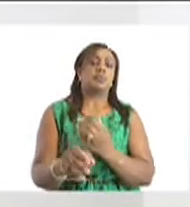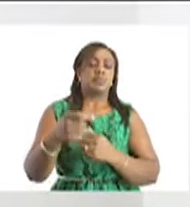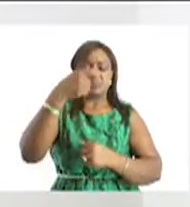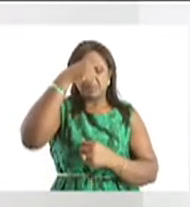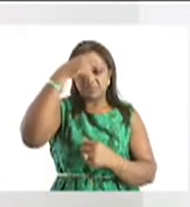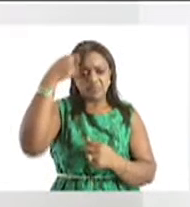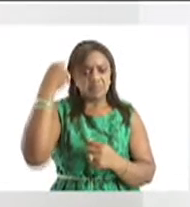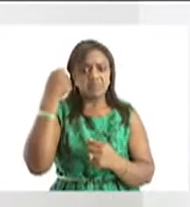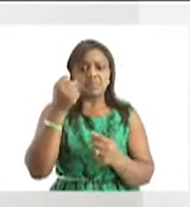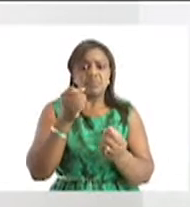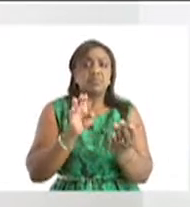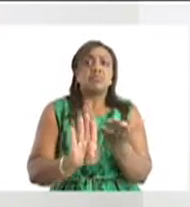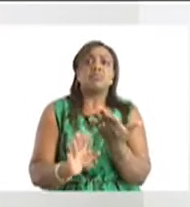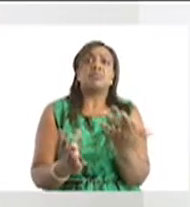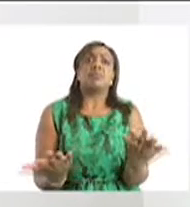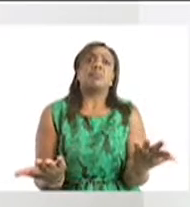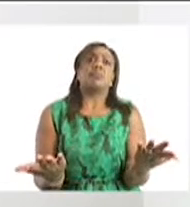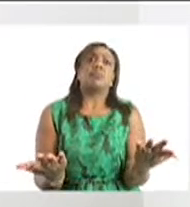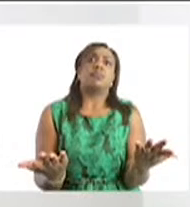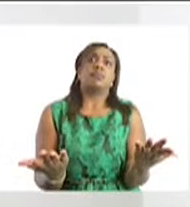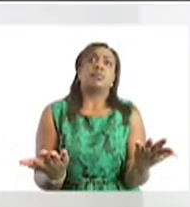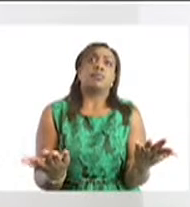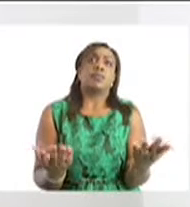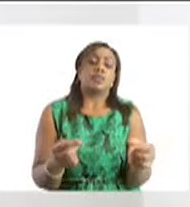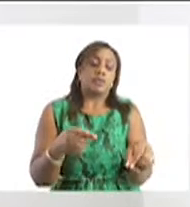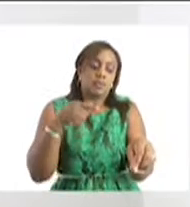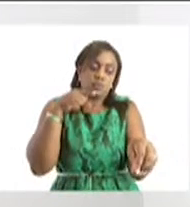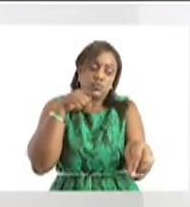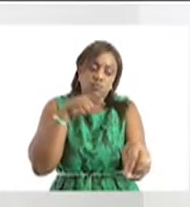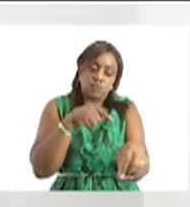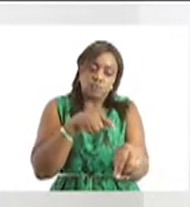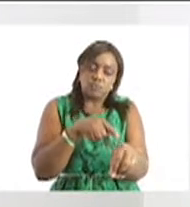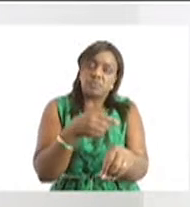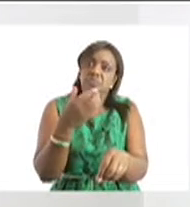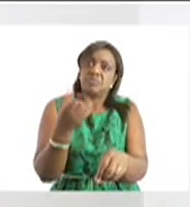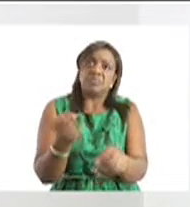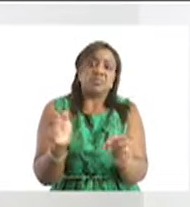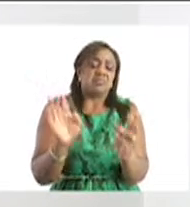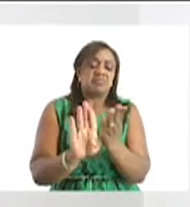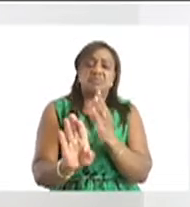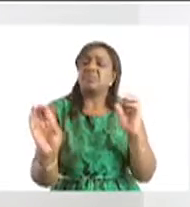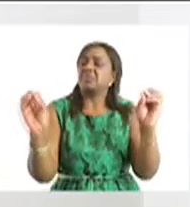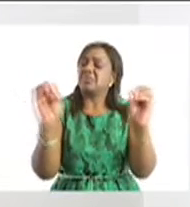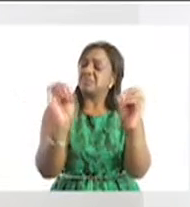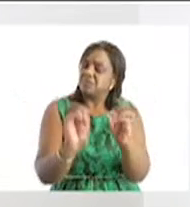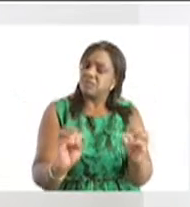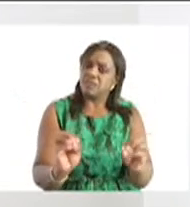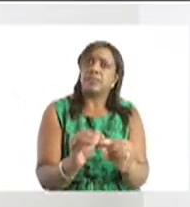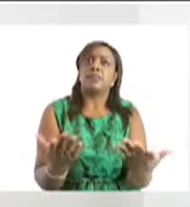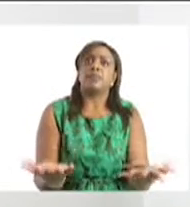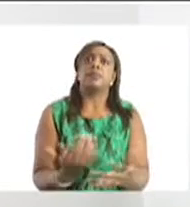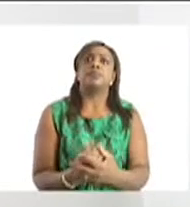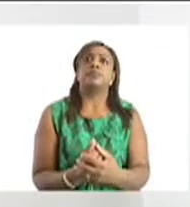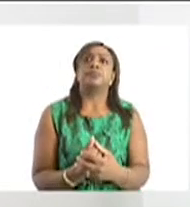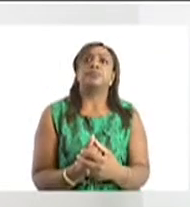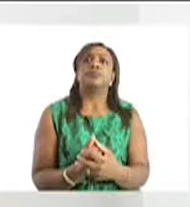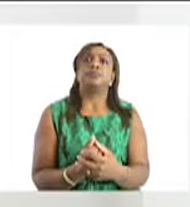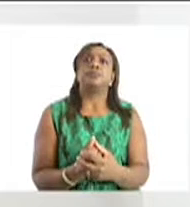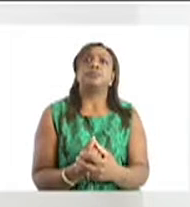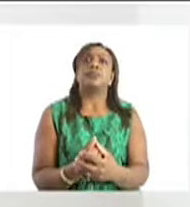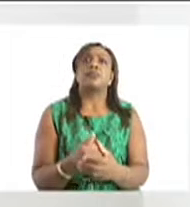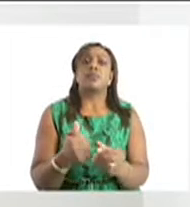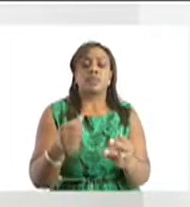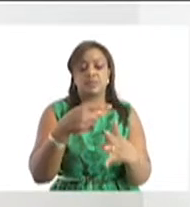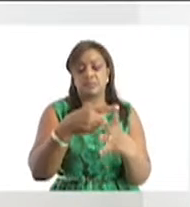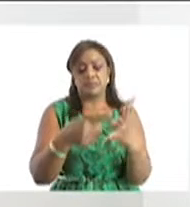heat, and being bitten by mosquitoes. There's just no safety at all. Right. Now that we have looked